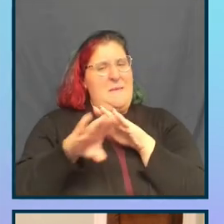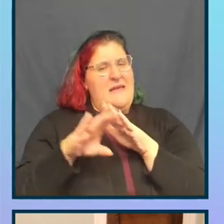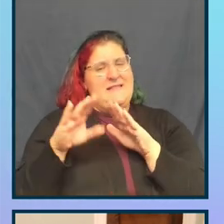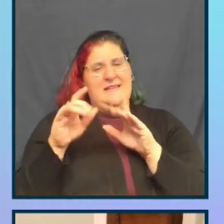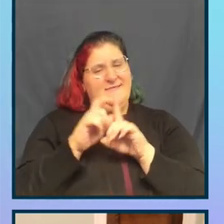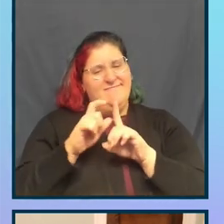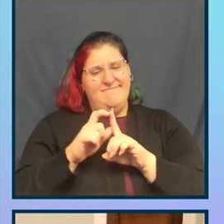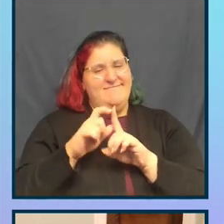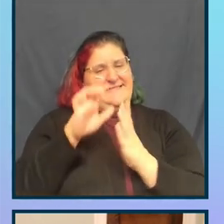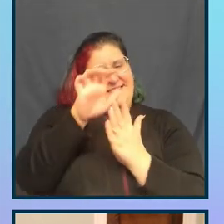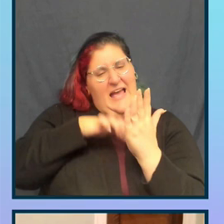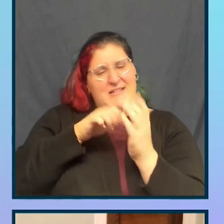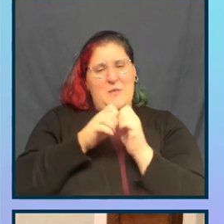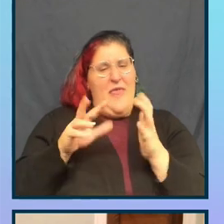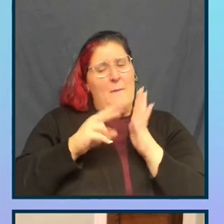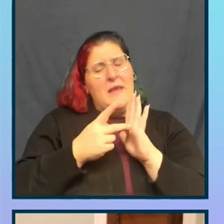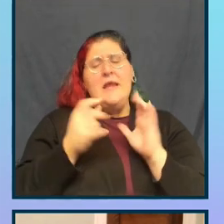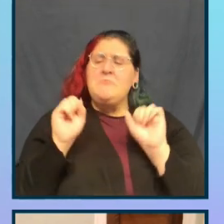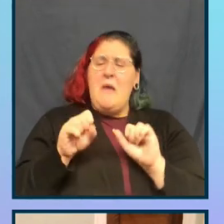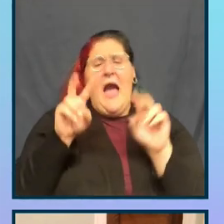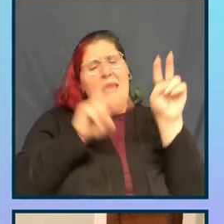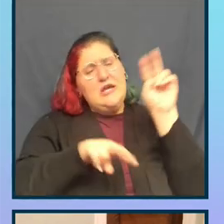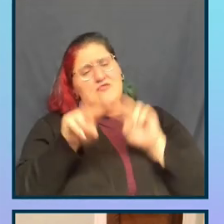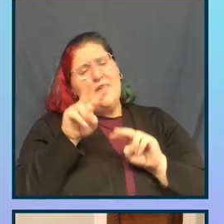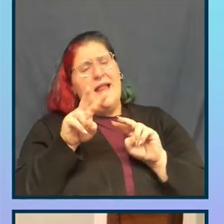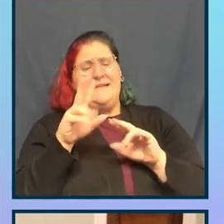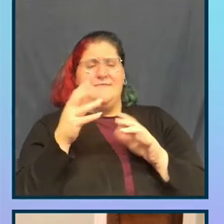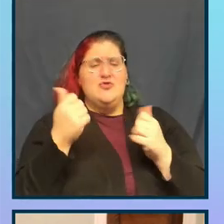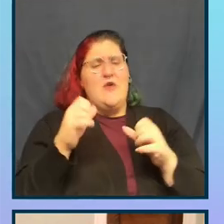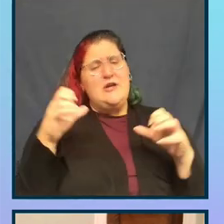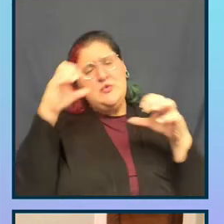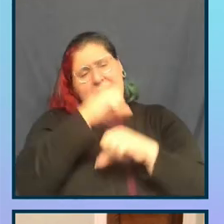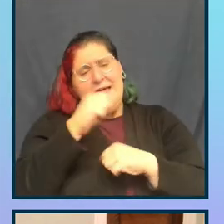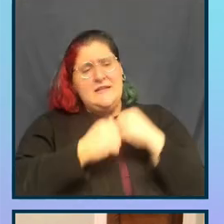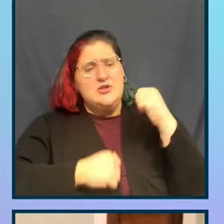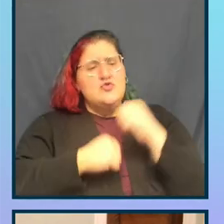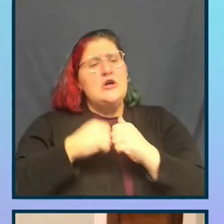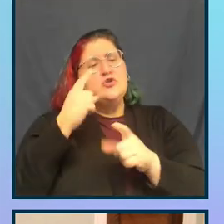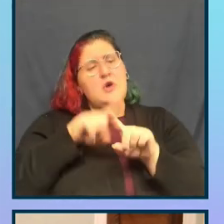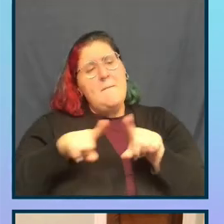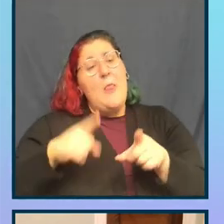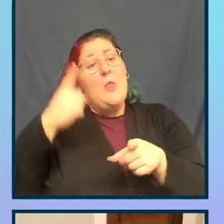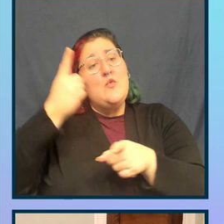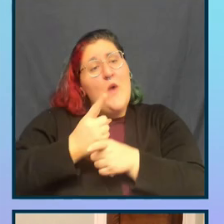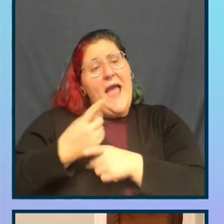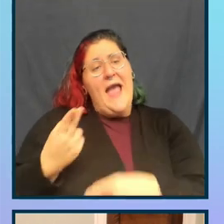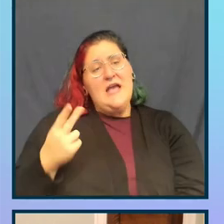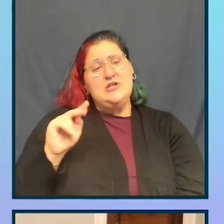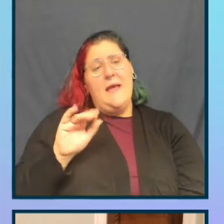text and take a guess at its structure, but the right HTML would allow me to best understand its intended structure and